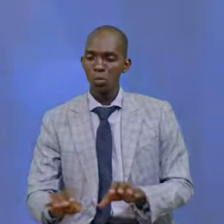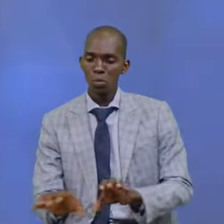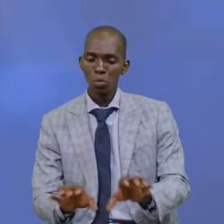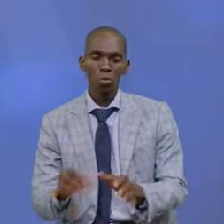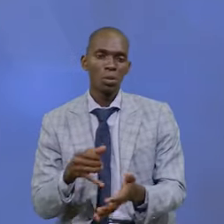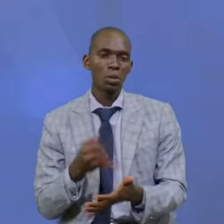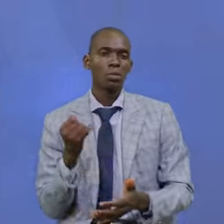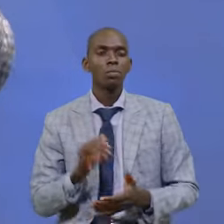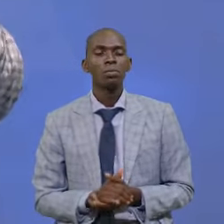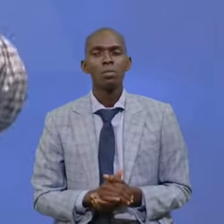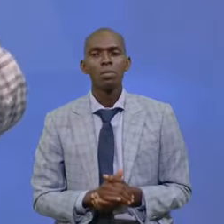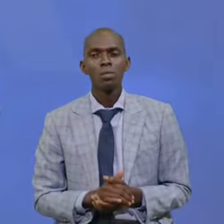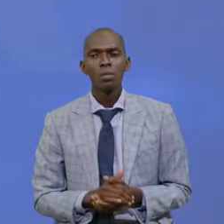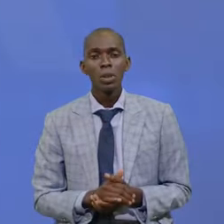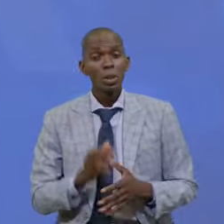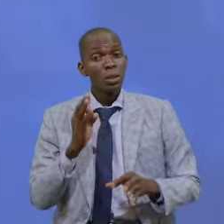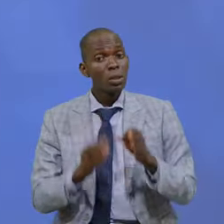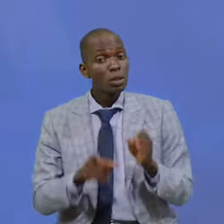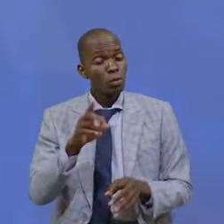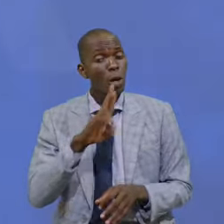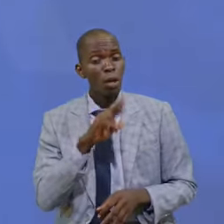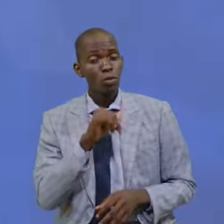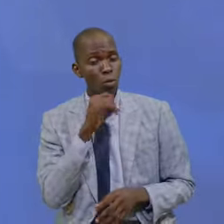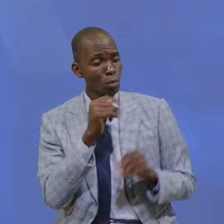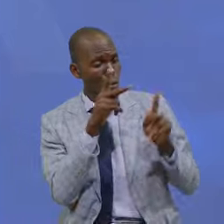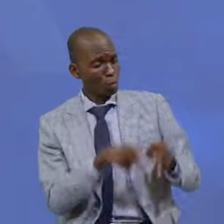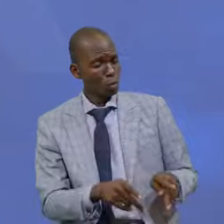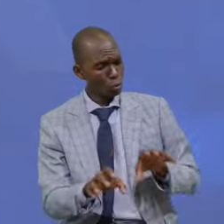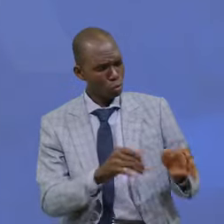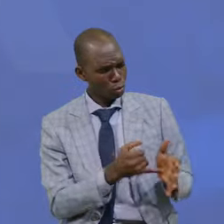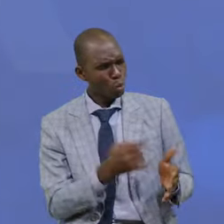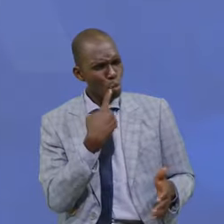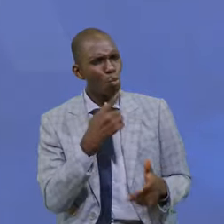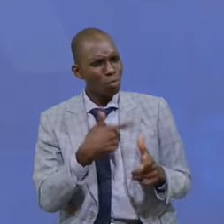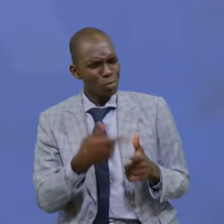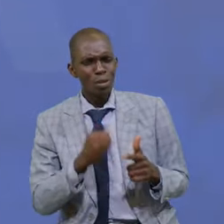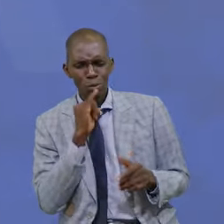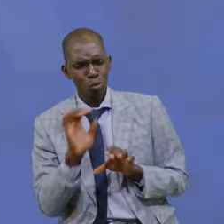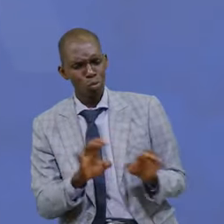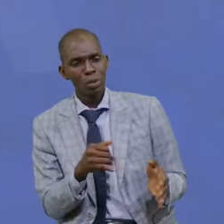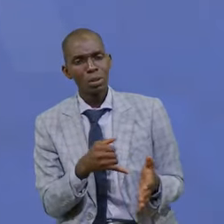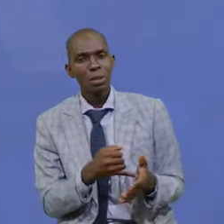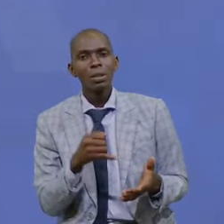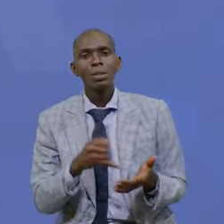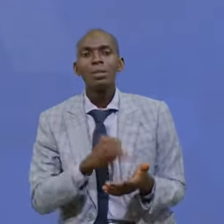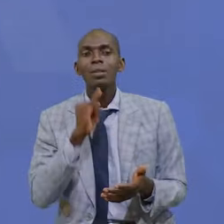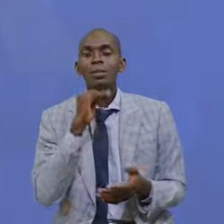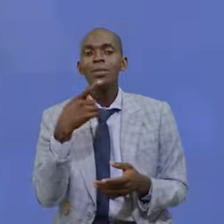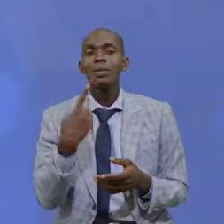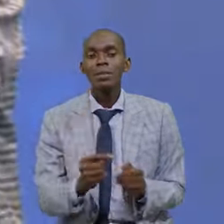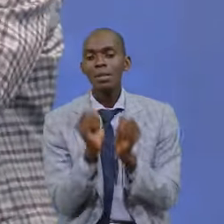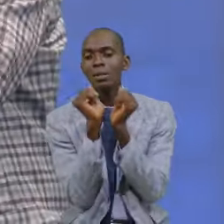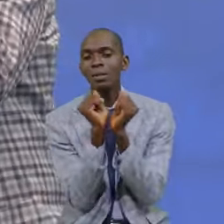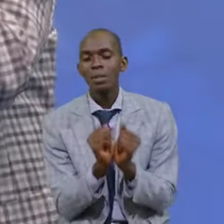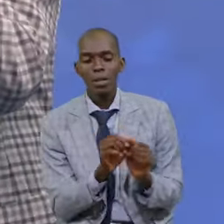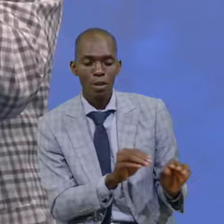do it. If you are not the one doing it, who is the one doing it? The slave driver. The one